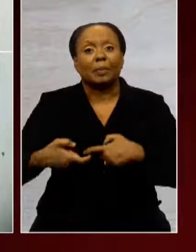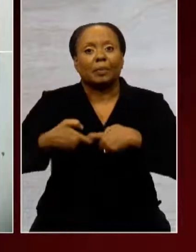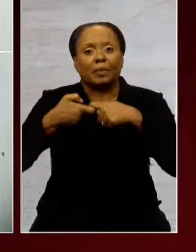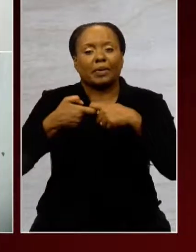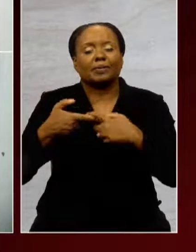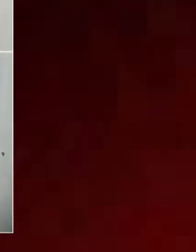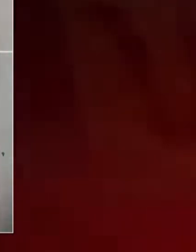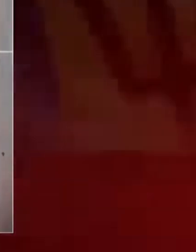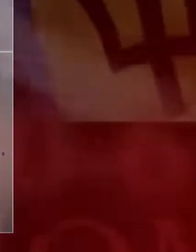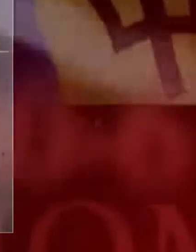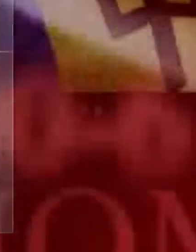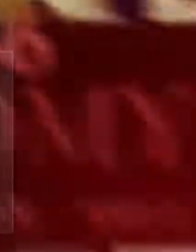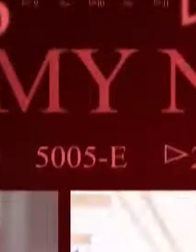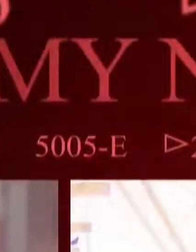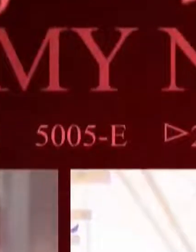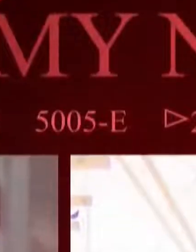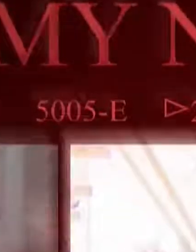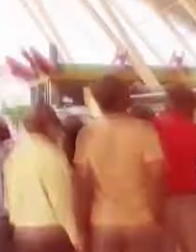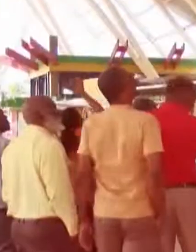and be right back.